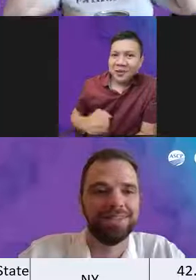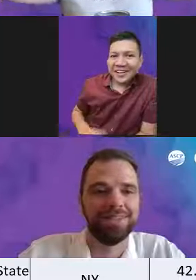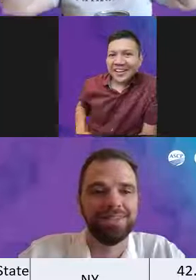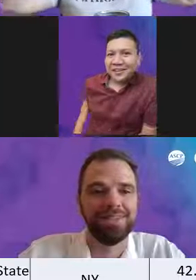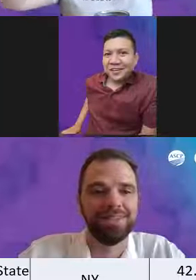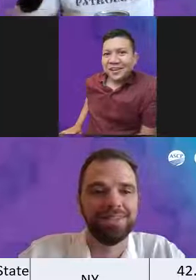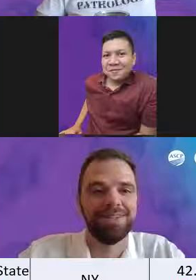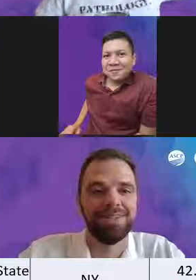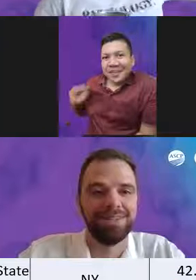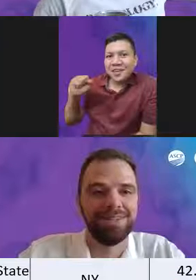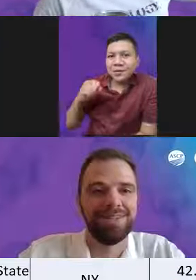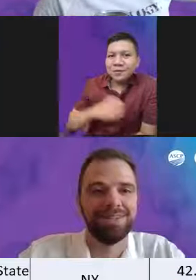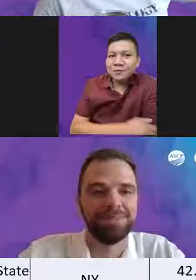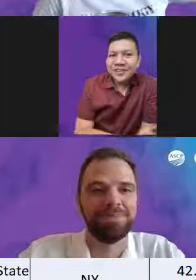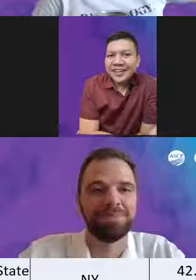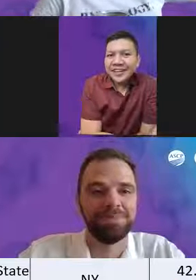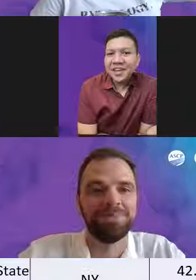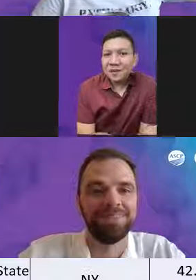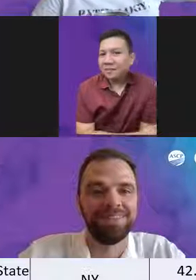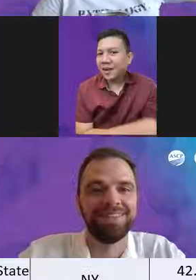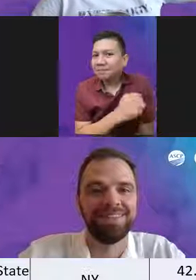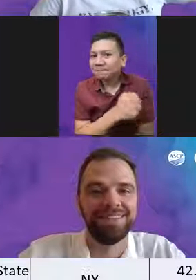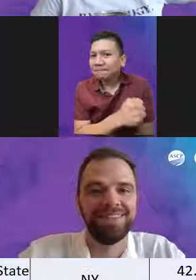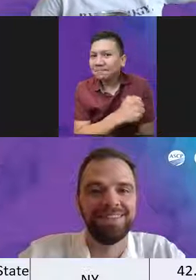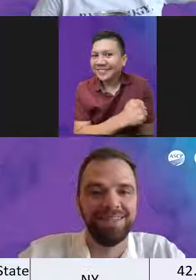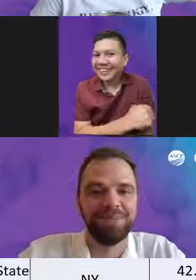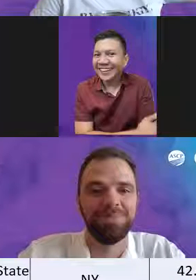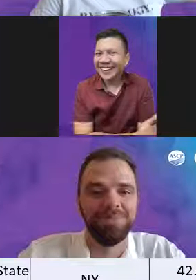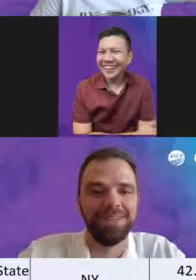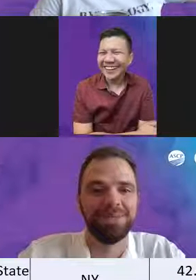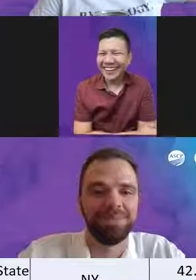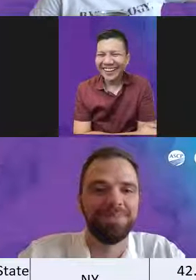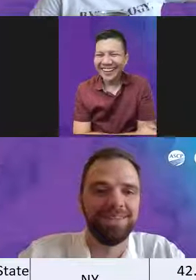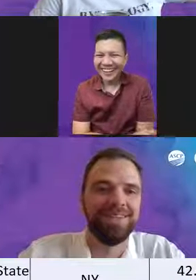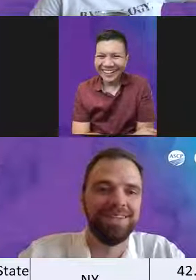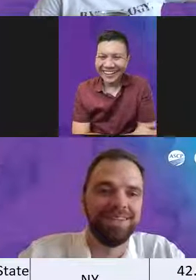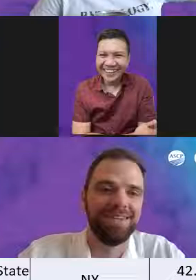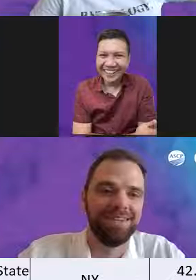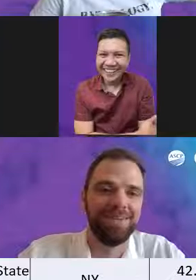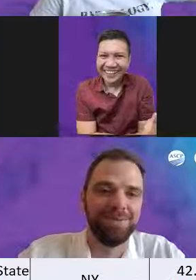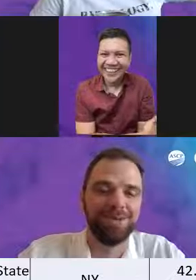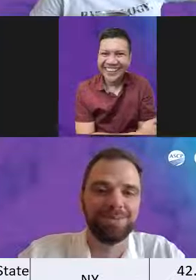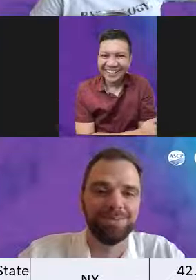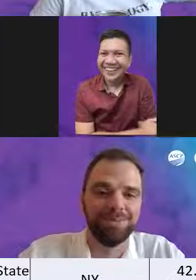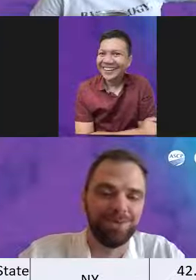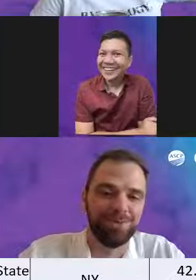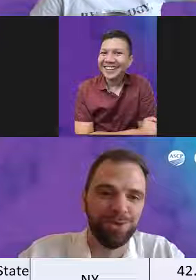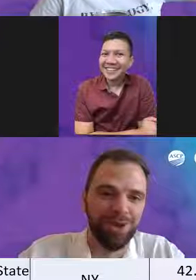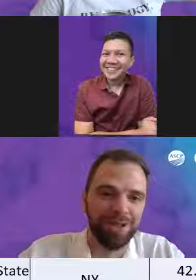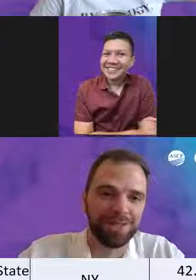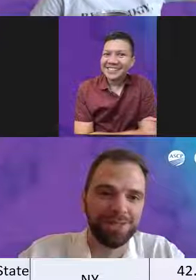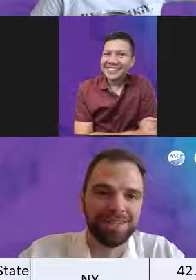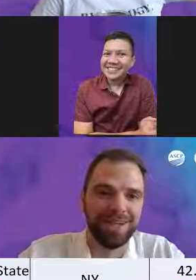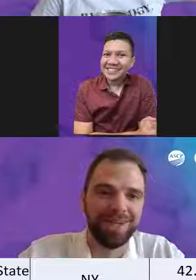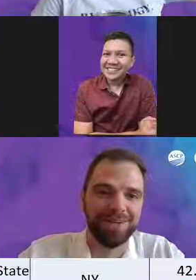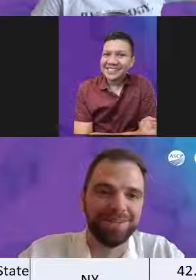bring it back up. We're going to get through, right? KU. We're going to get KU up there. That's right. Yeah. All right. Yeah. So we got some good Rulo.